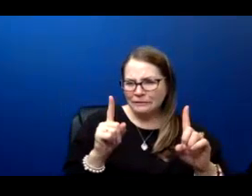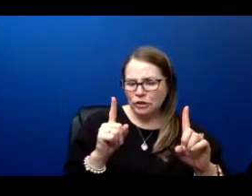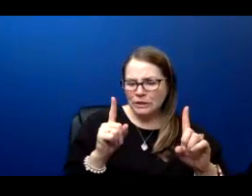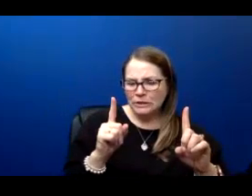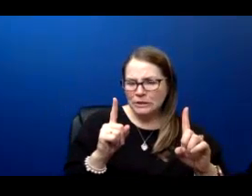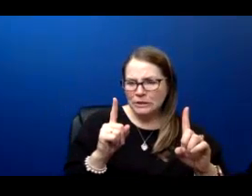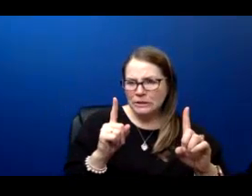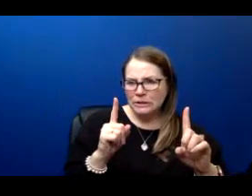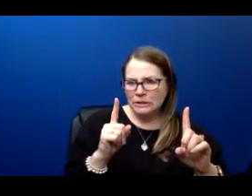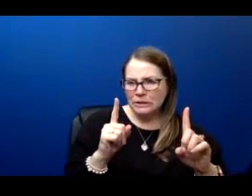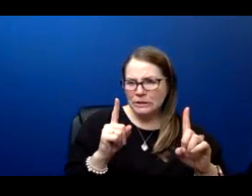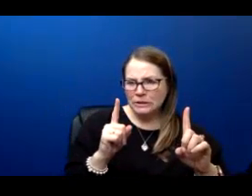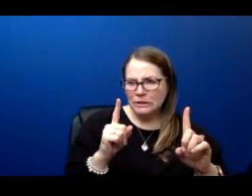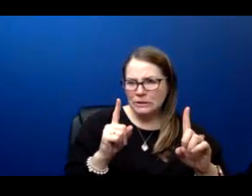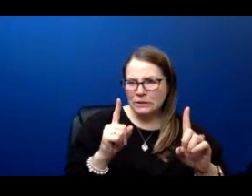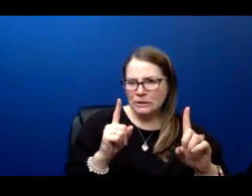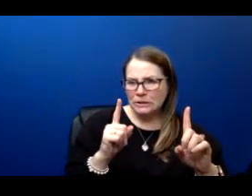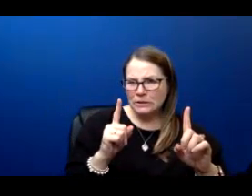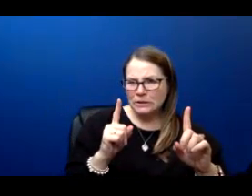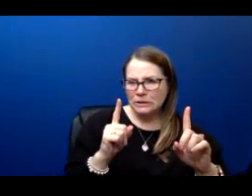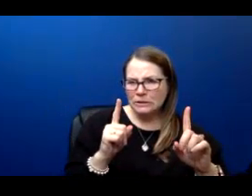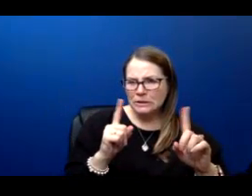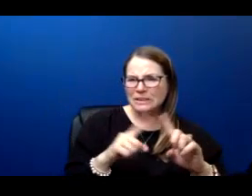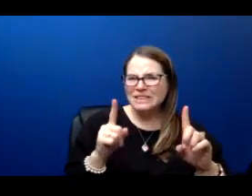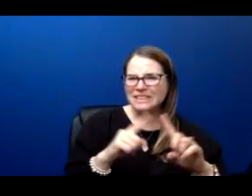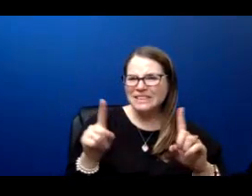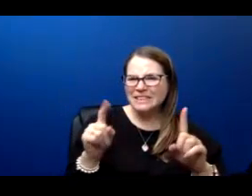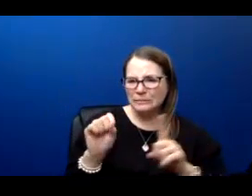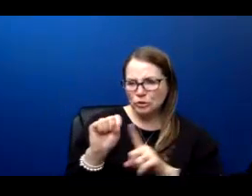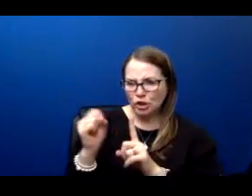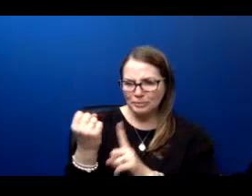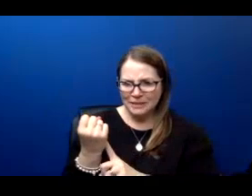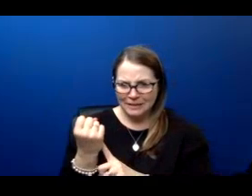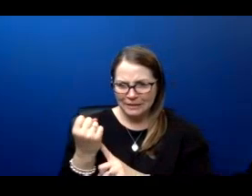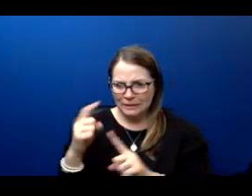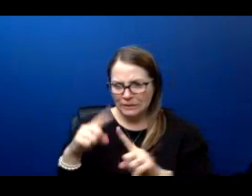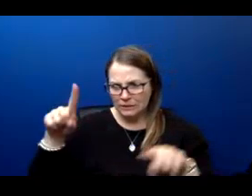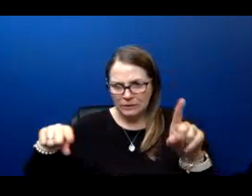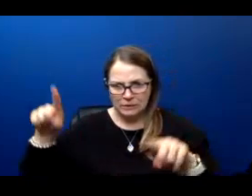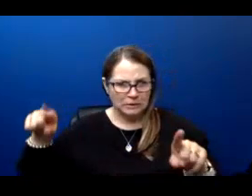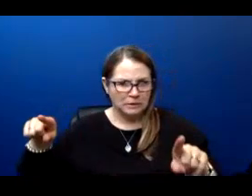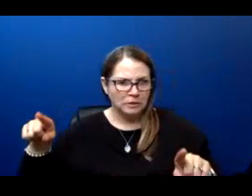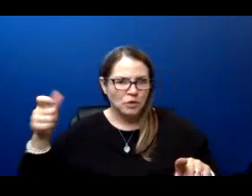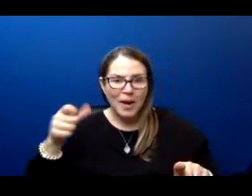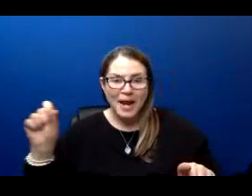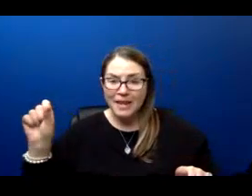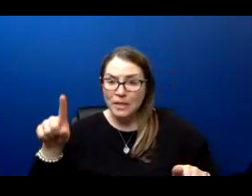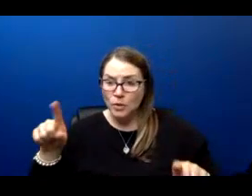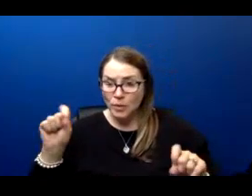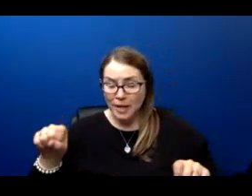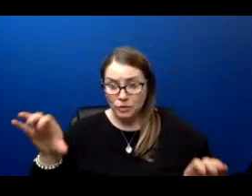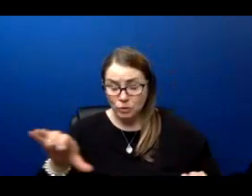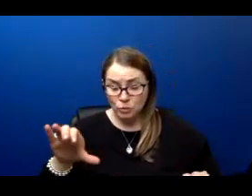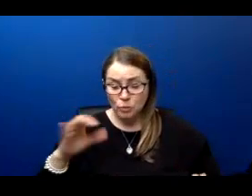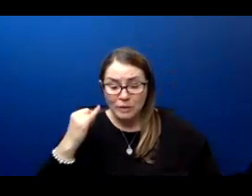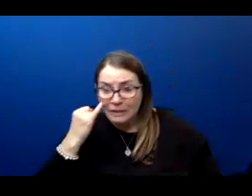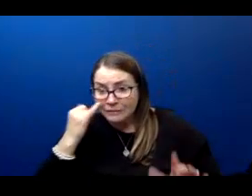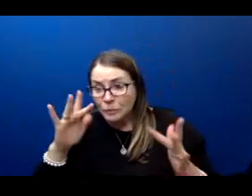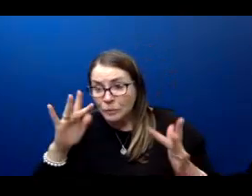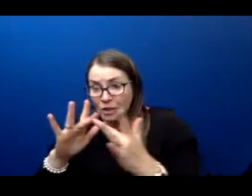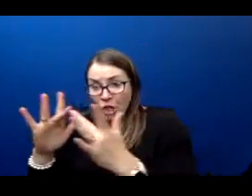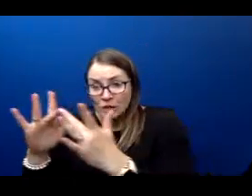chair on the different circumstances, I should say. So anything you can do when we do reach out with those